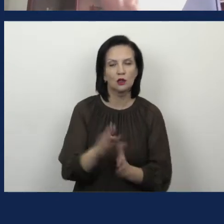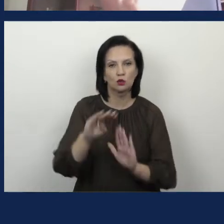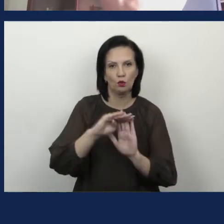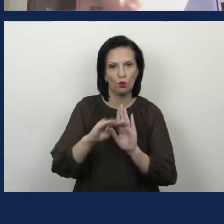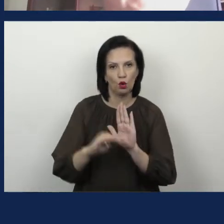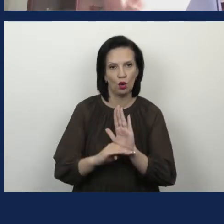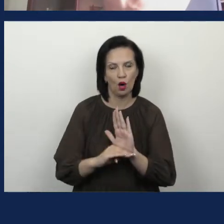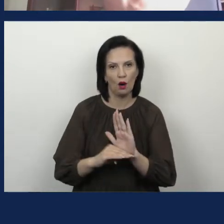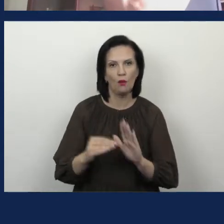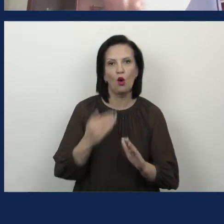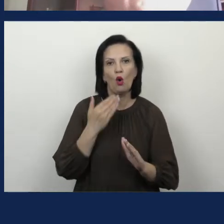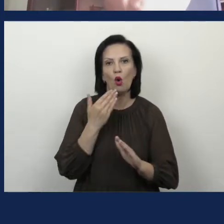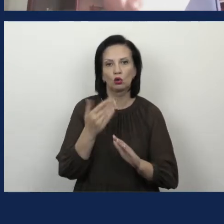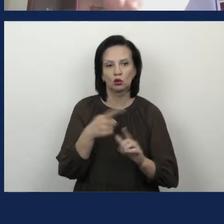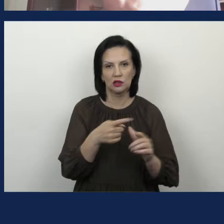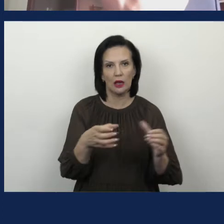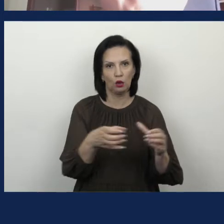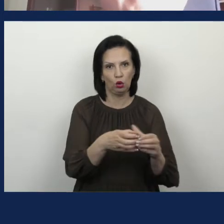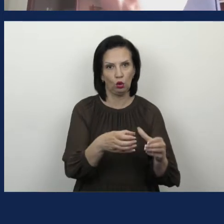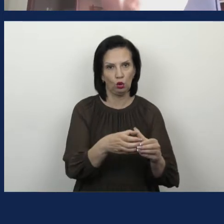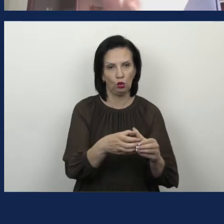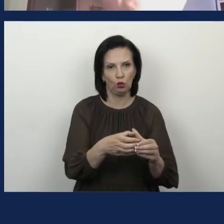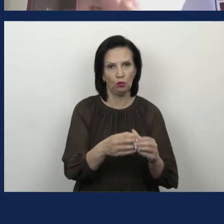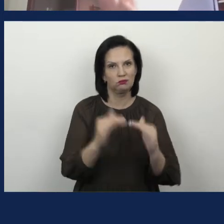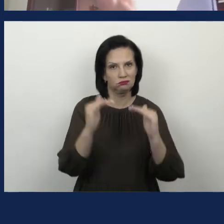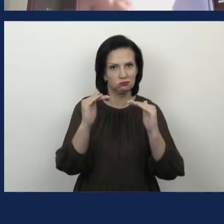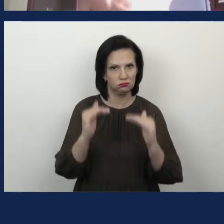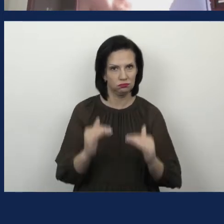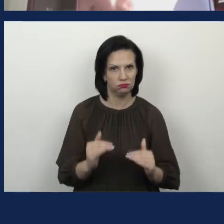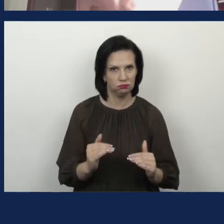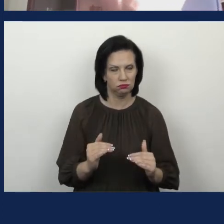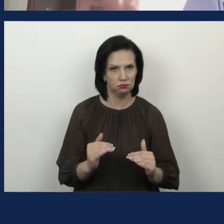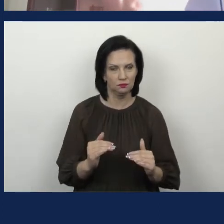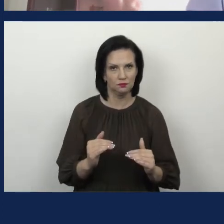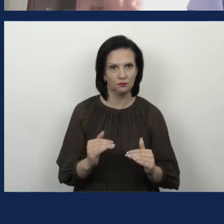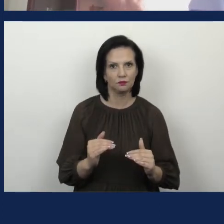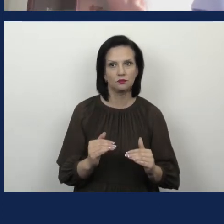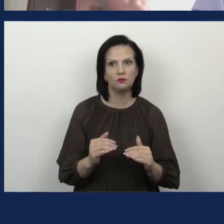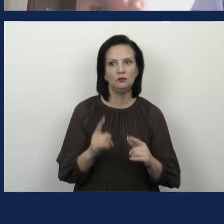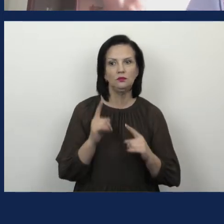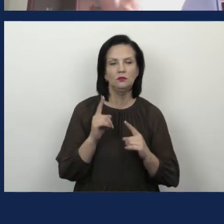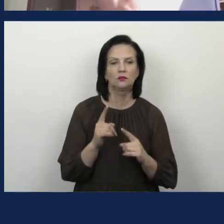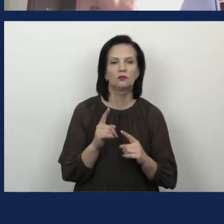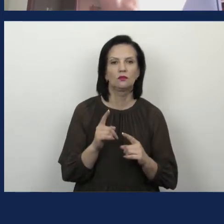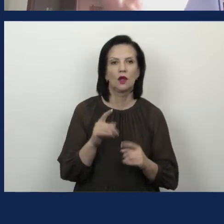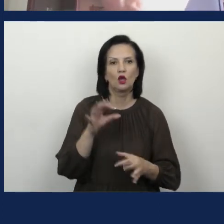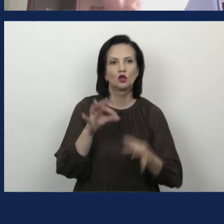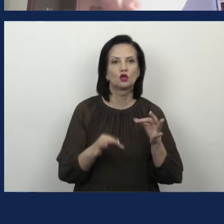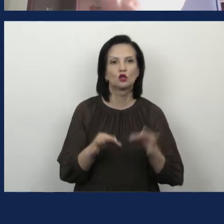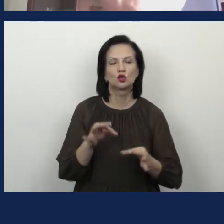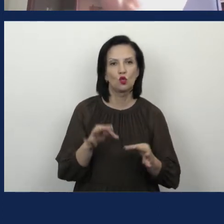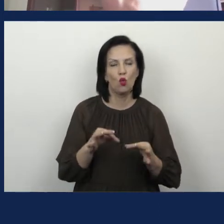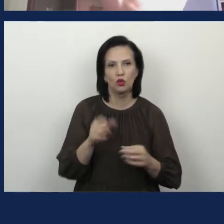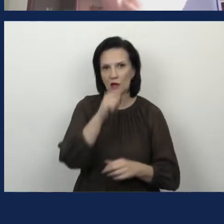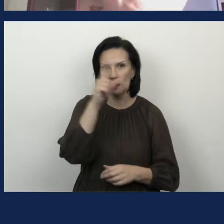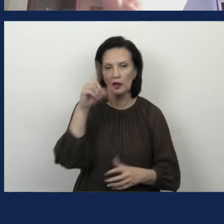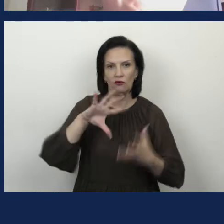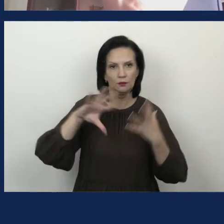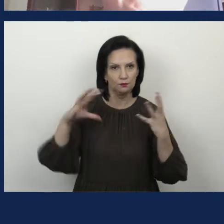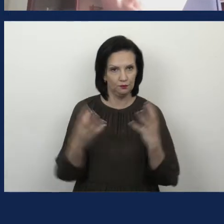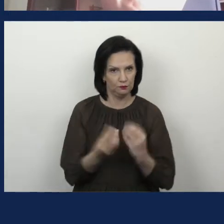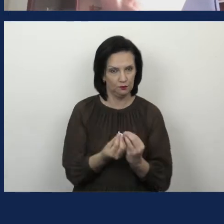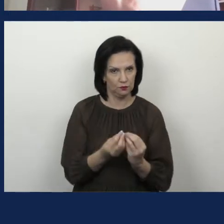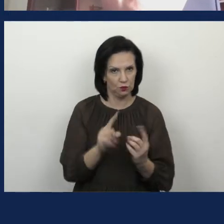of the later group. The Supreme Administrative Court of Lithuania found that the